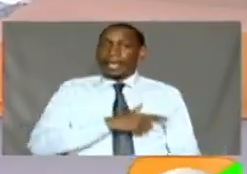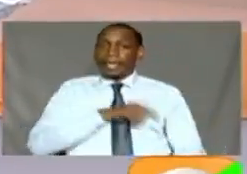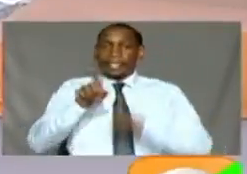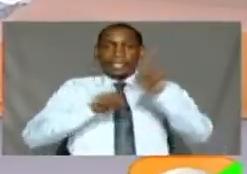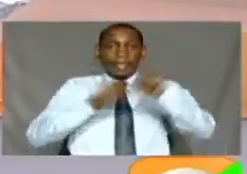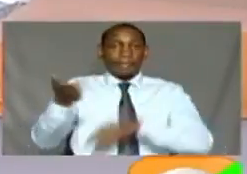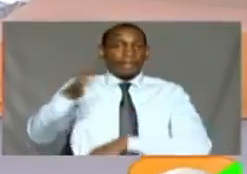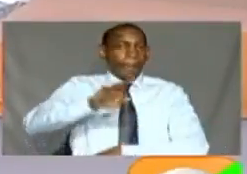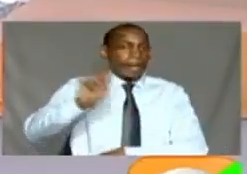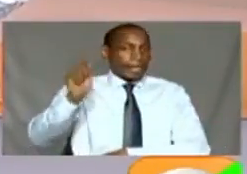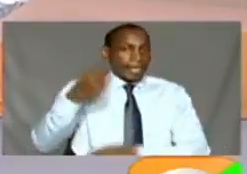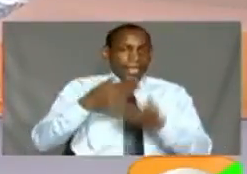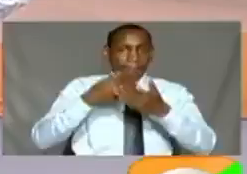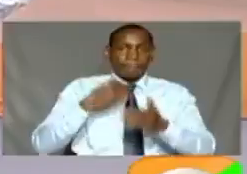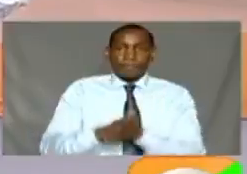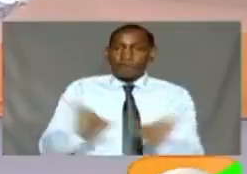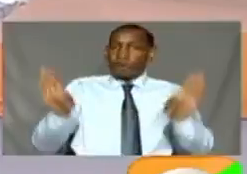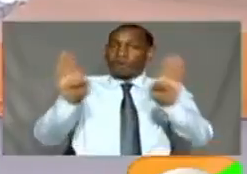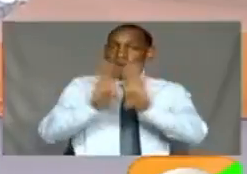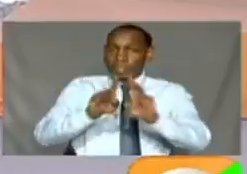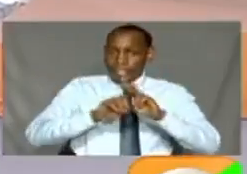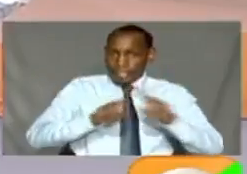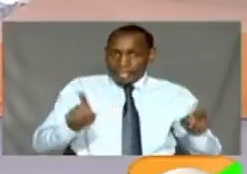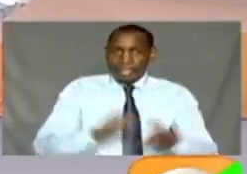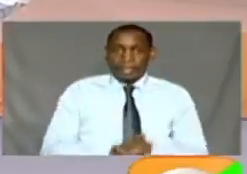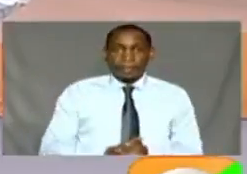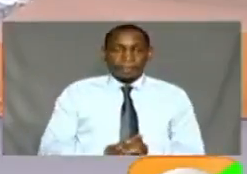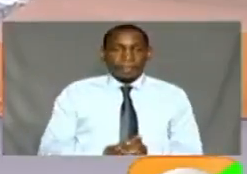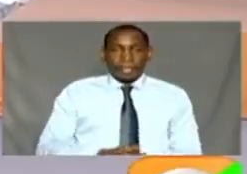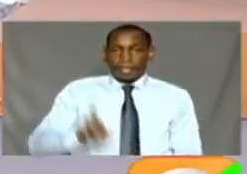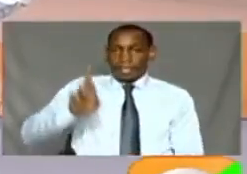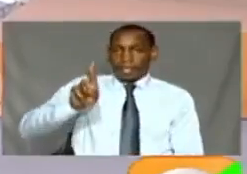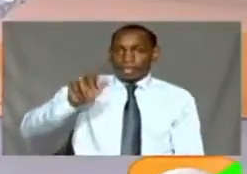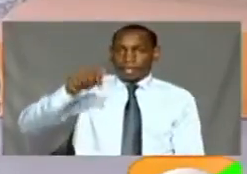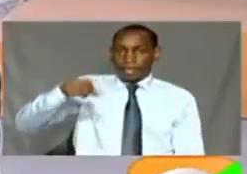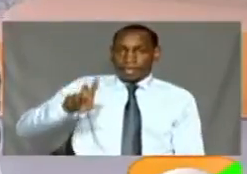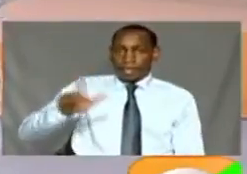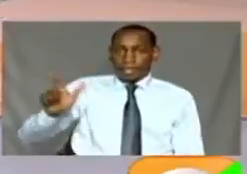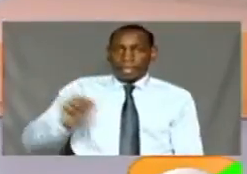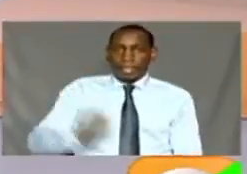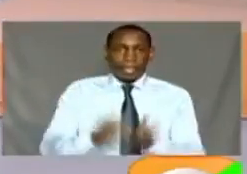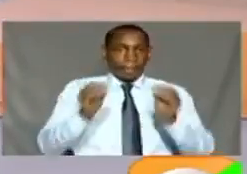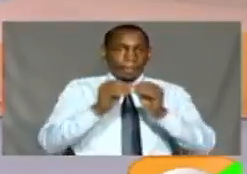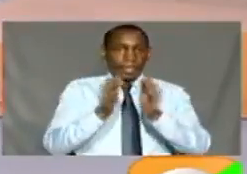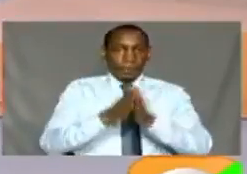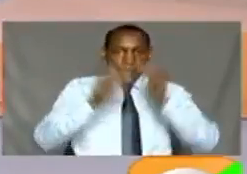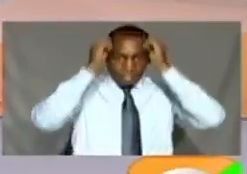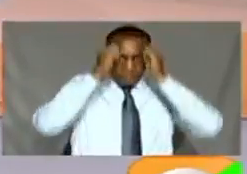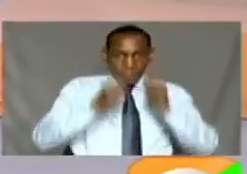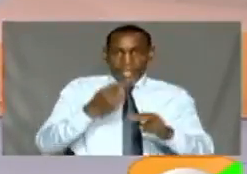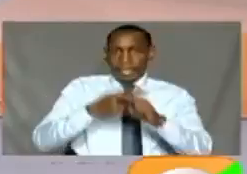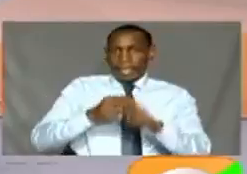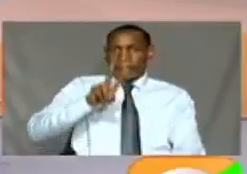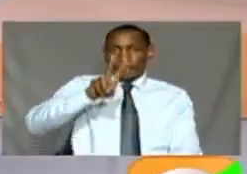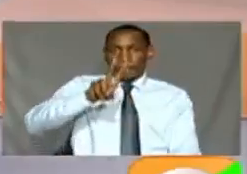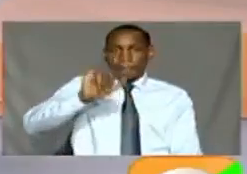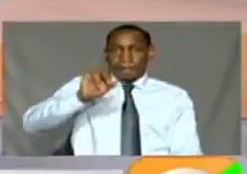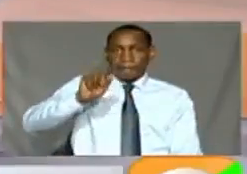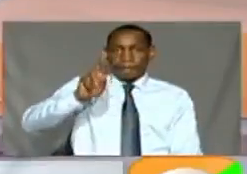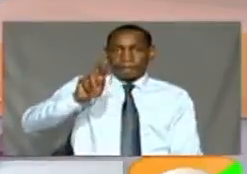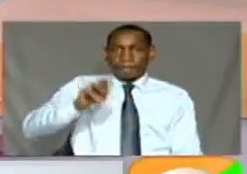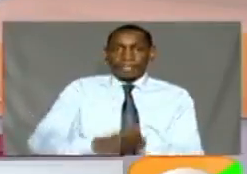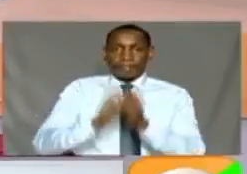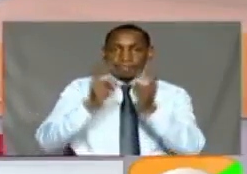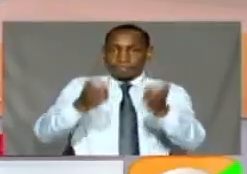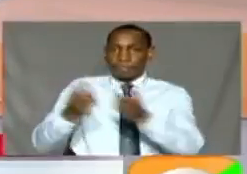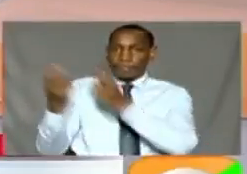traveled back to Kenya before the lockdown began. Raquel Muigai was with one such student, Victor Onjolo, and here is